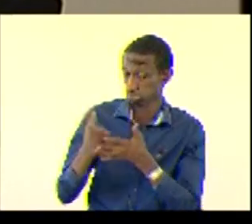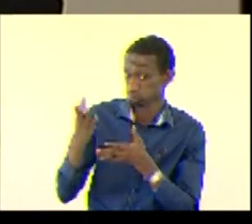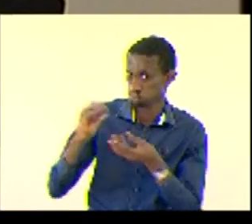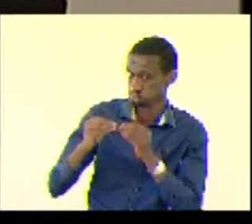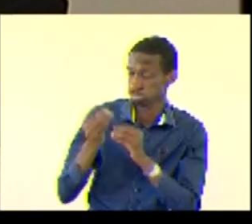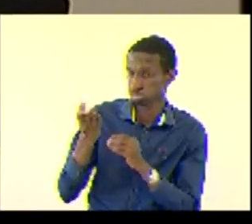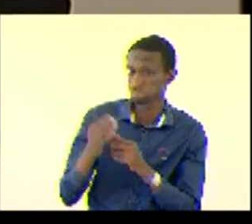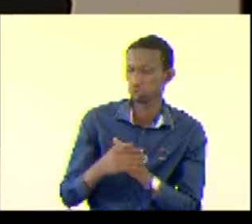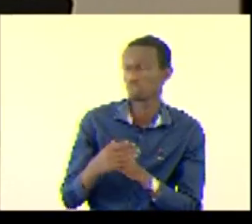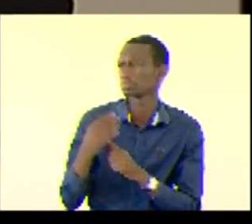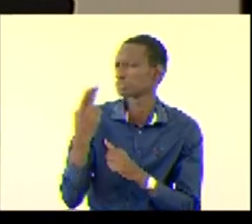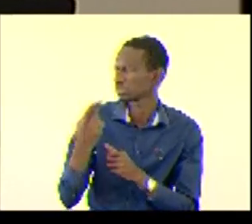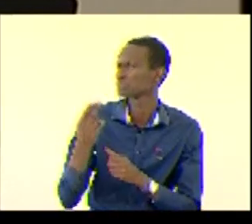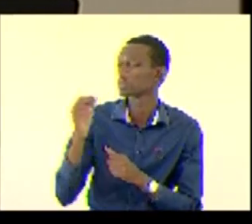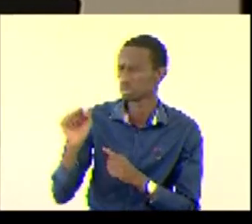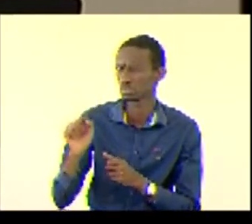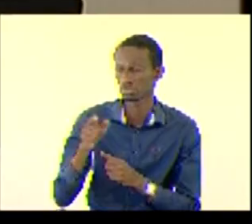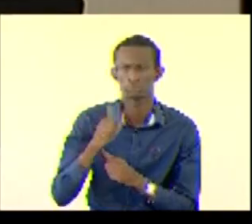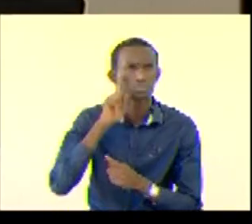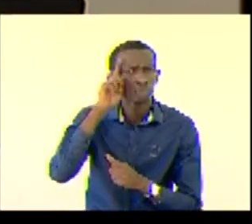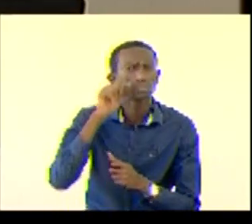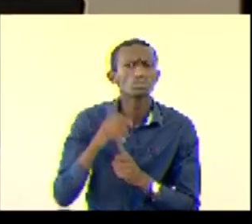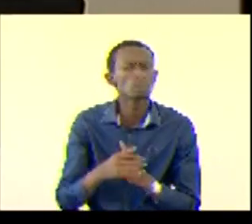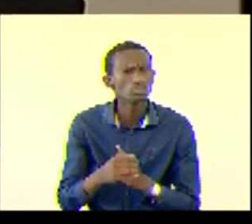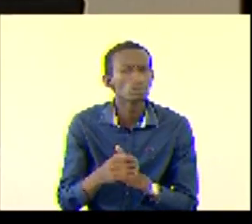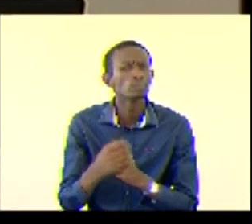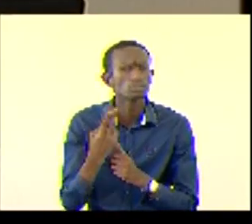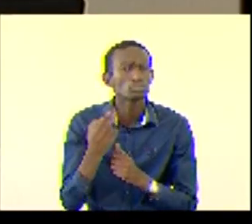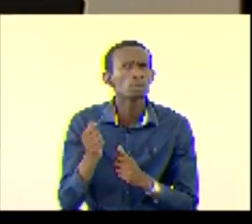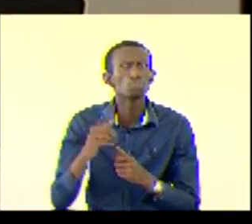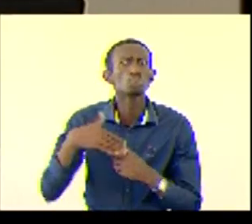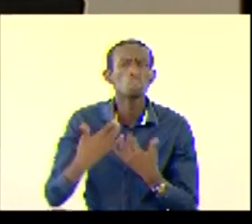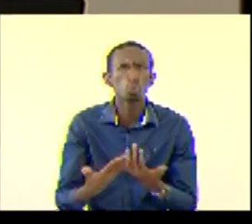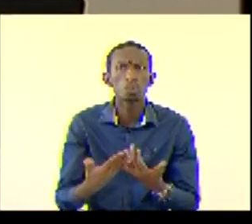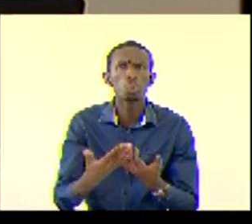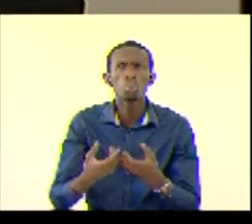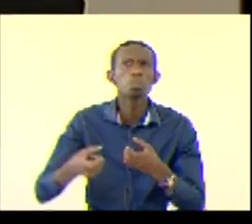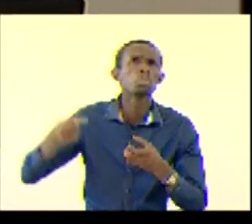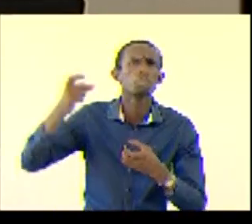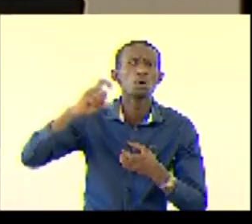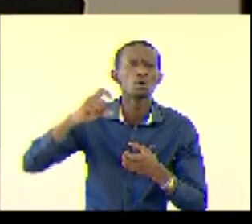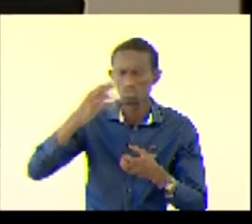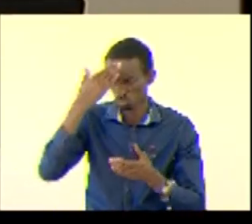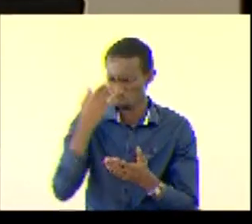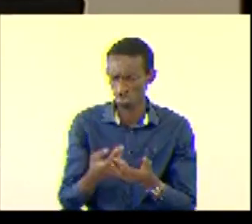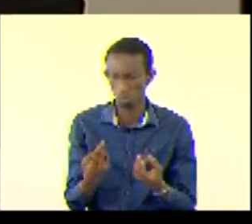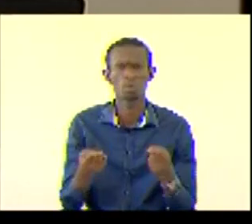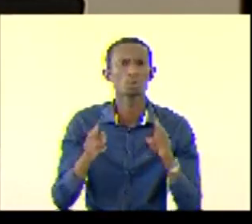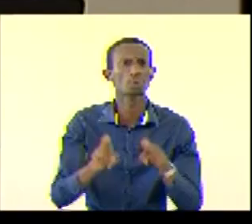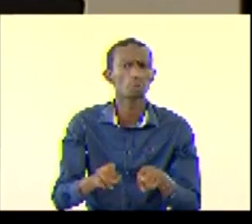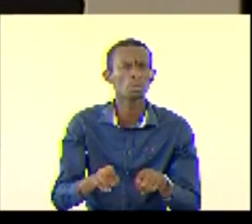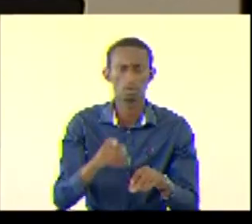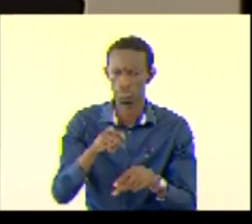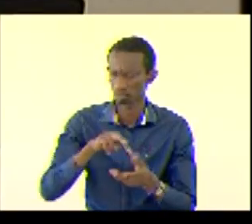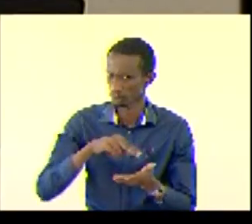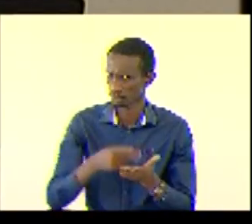degrees Celsius. Assuming the temperatures now have been raised, what happens? So that means the rate of